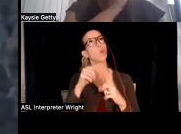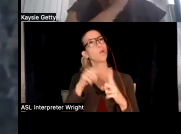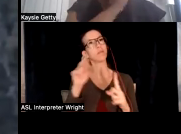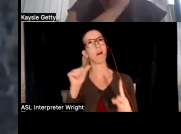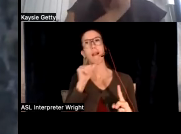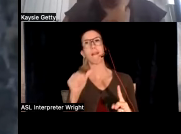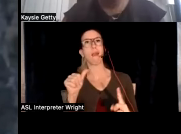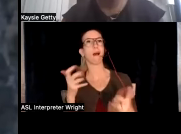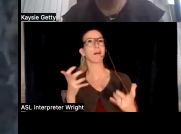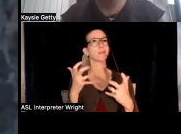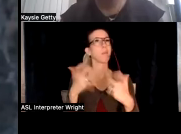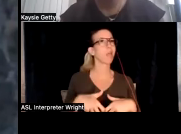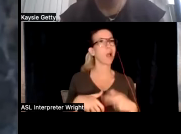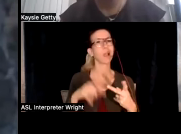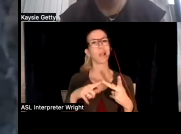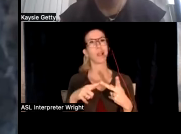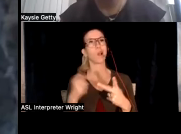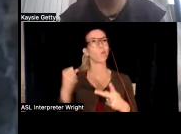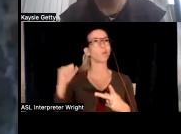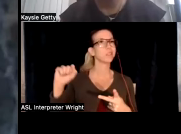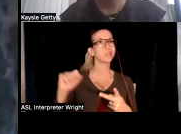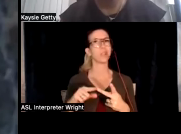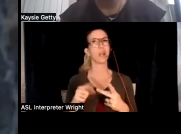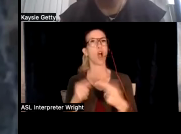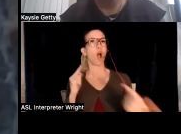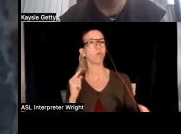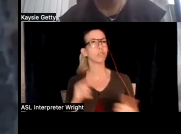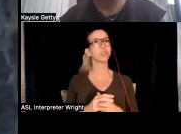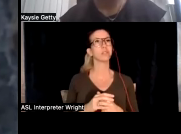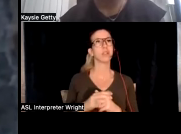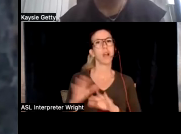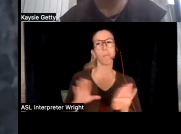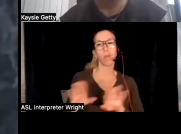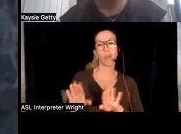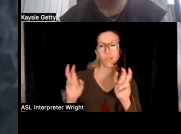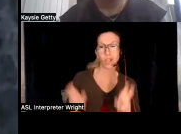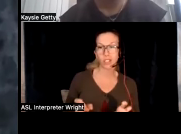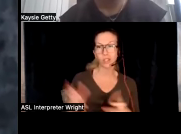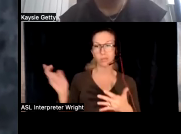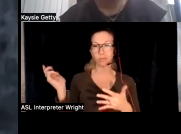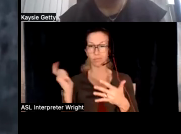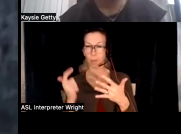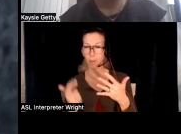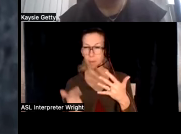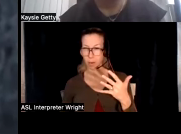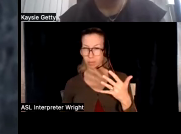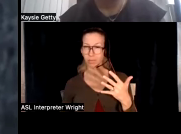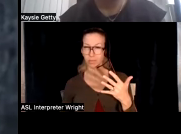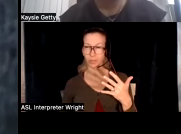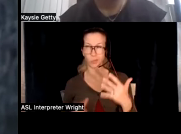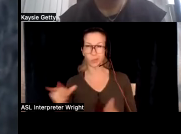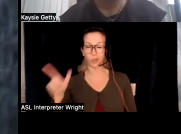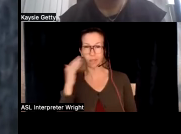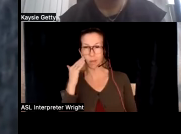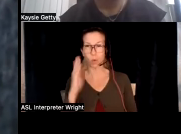resistant or oppositional or behavior issues, let's talk about these behaviors. Hope some of that maybe feels familiar to some of you when you're